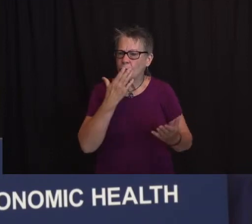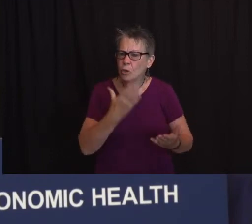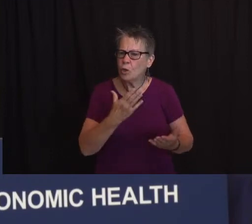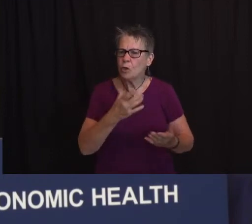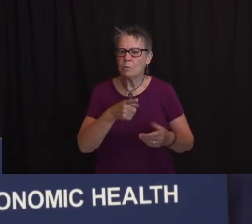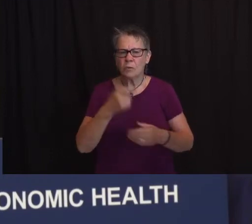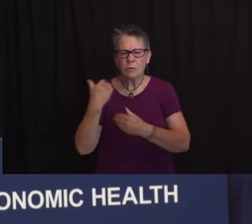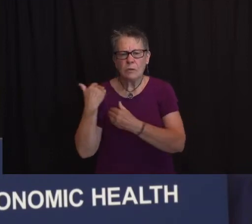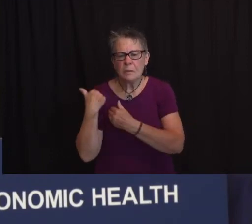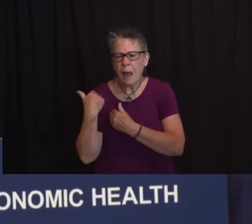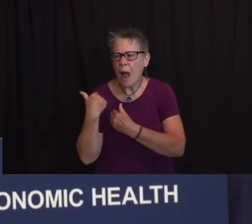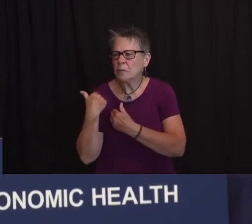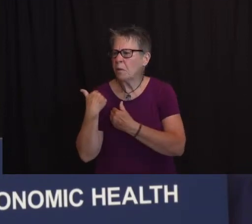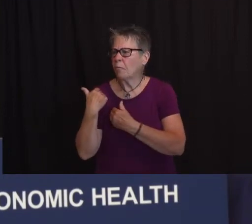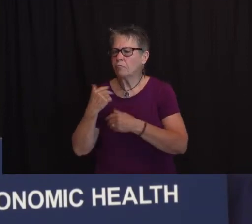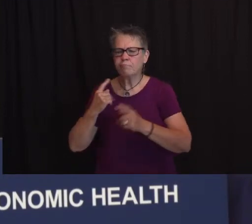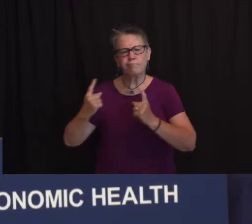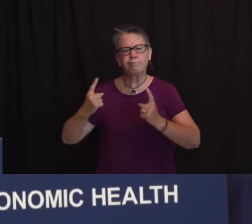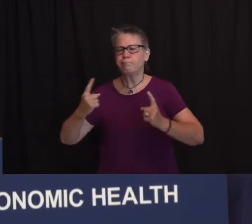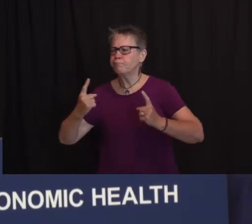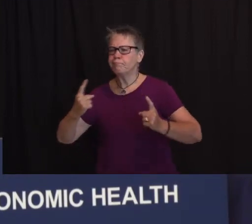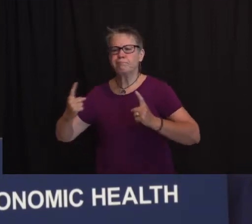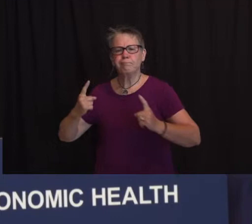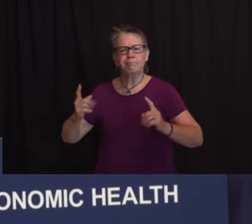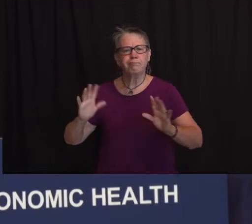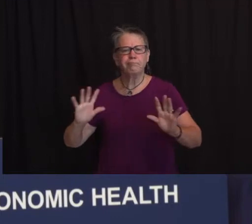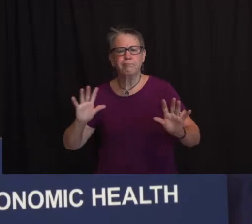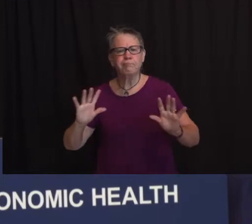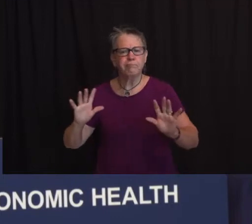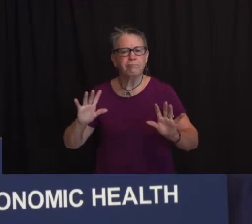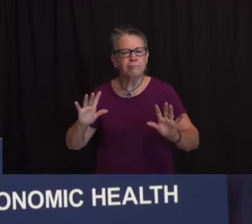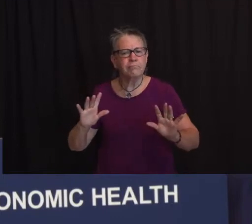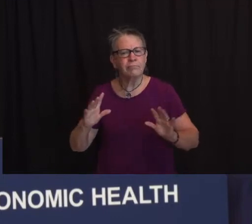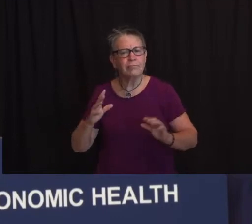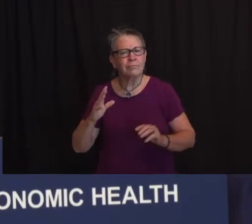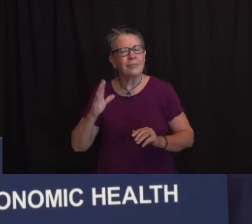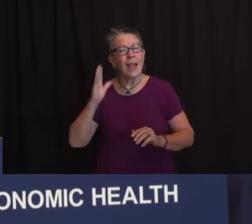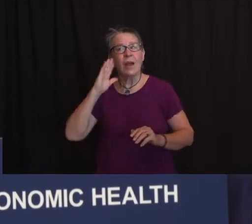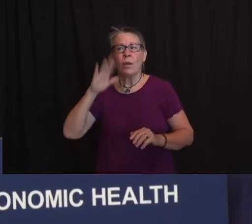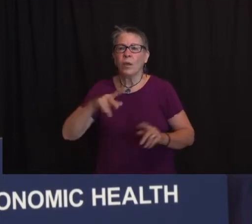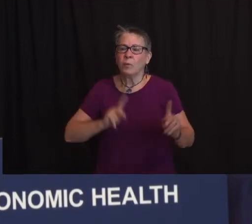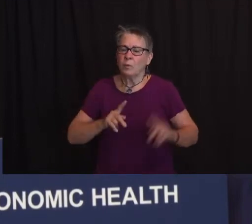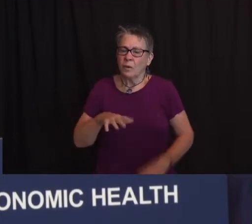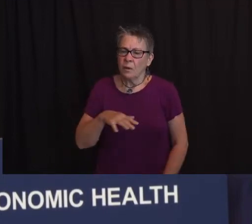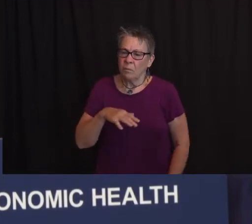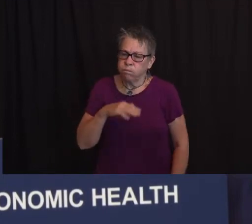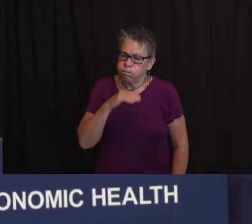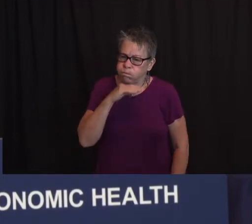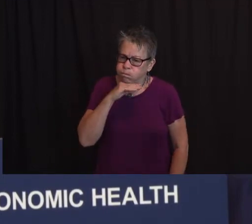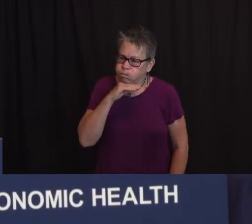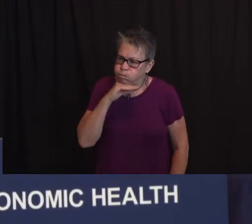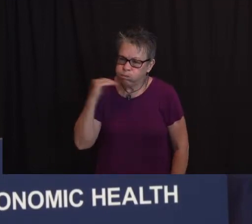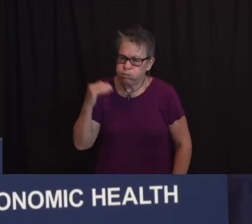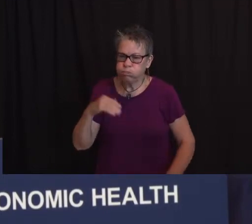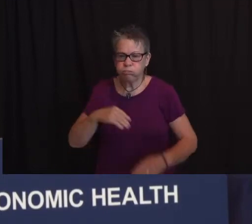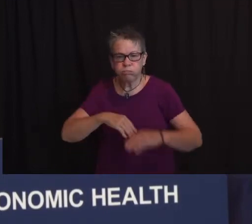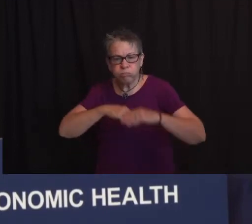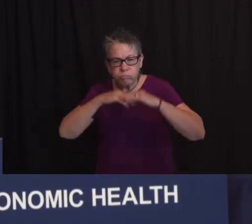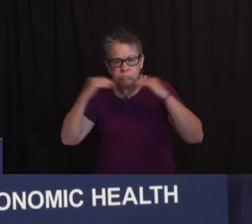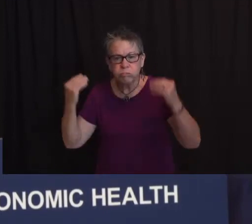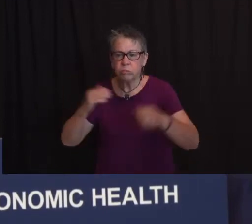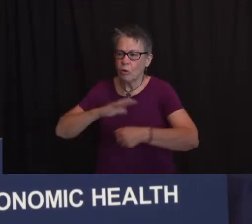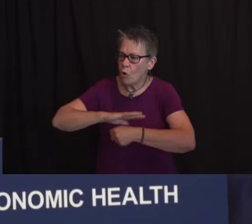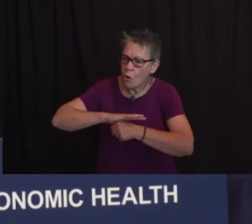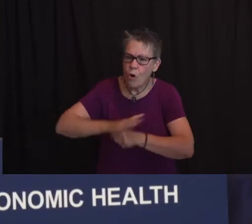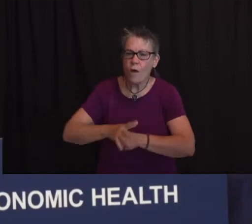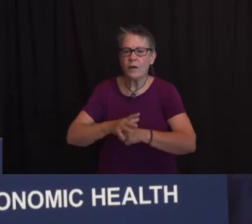understanding that we can all have a good time coming out of this pandemic, but let's just do it responsibly and keep our safety and well-being in